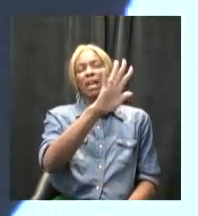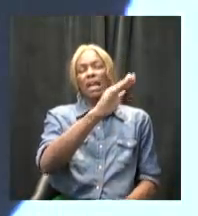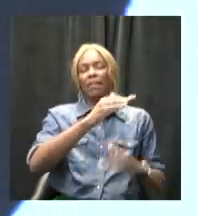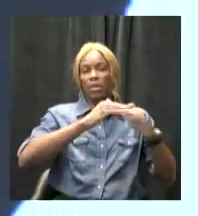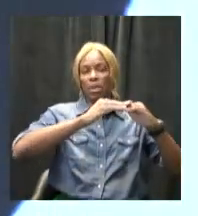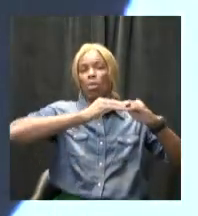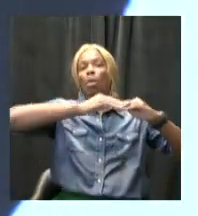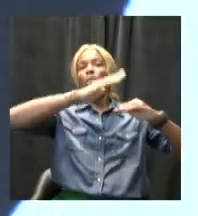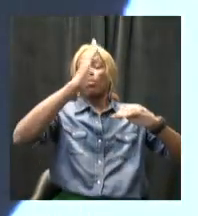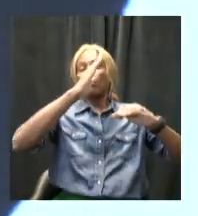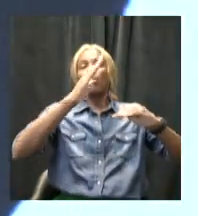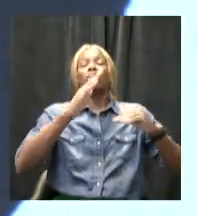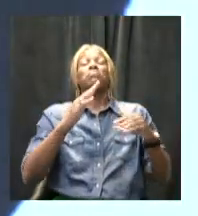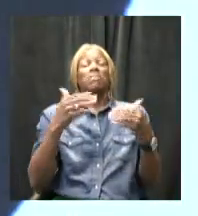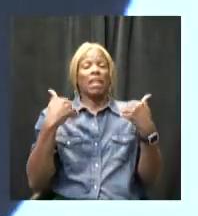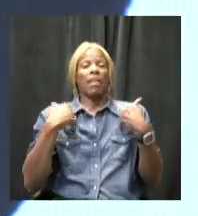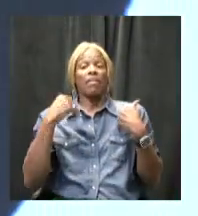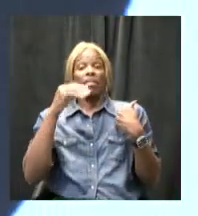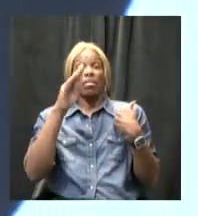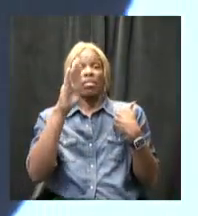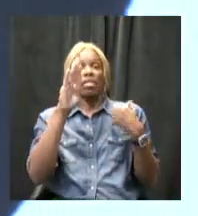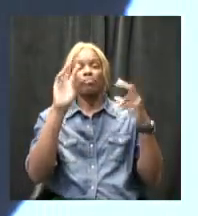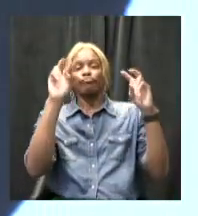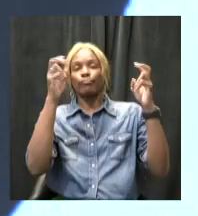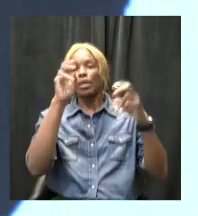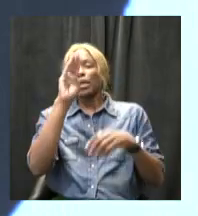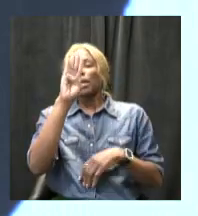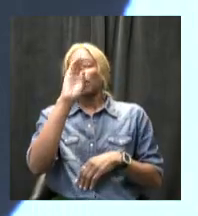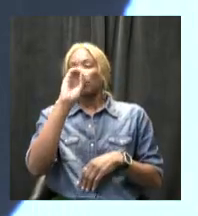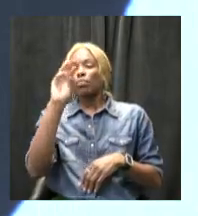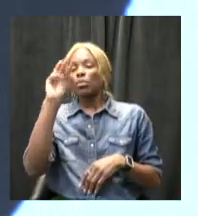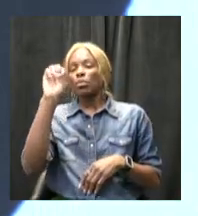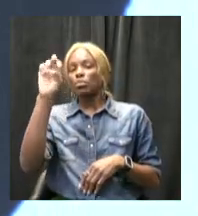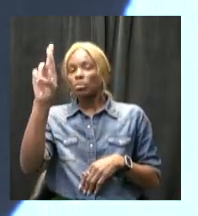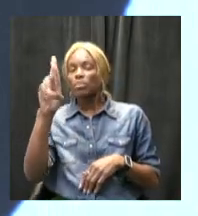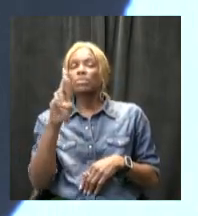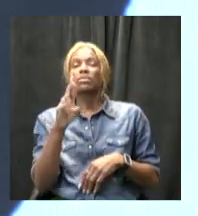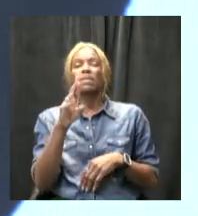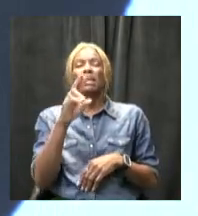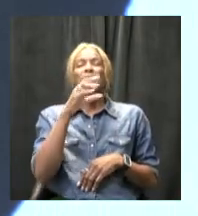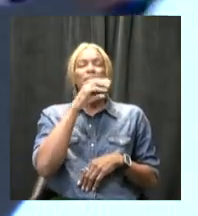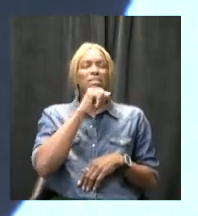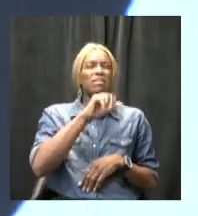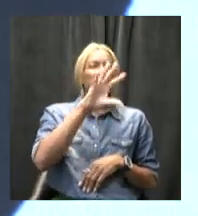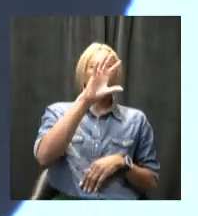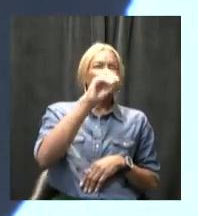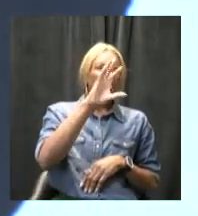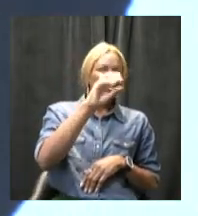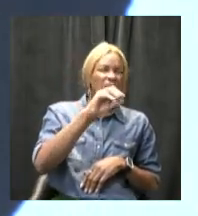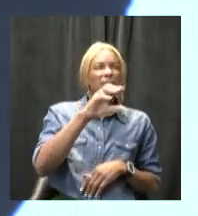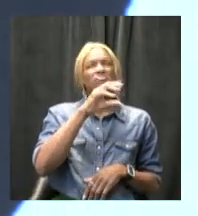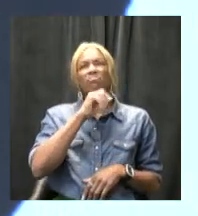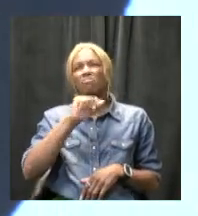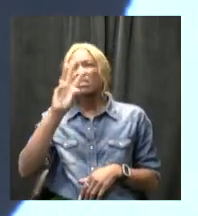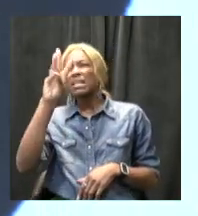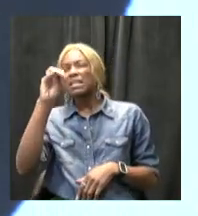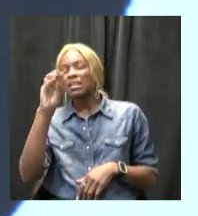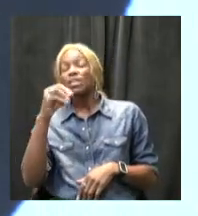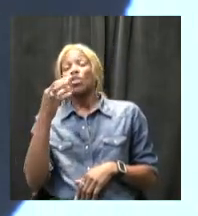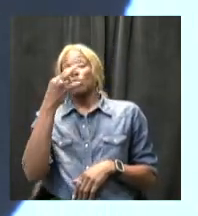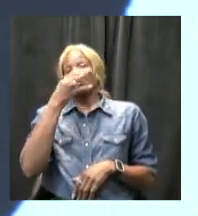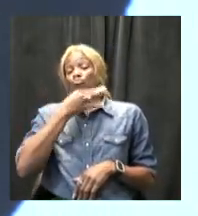We've got boomers, those in their 50s and 60s that are many in retirement or reaching toward